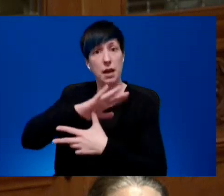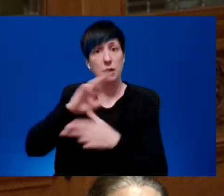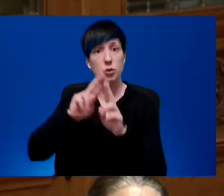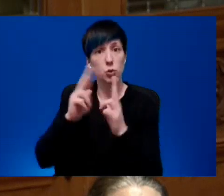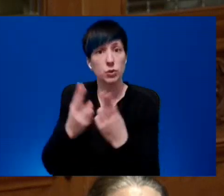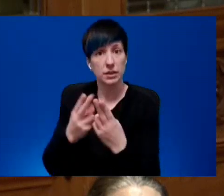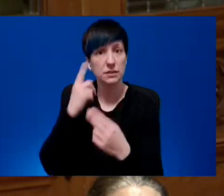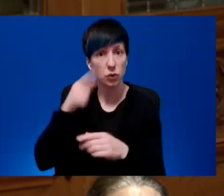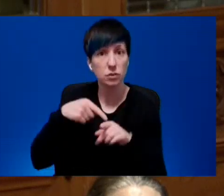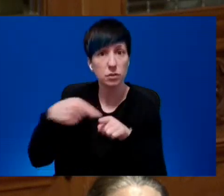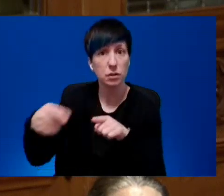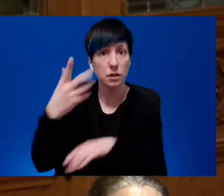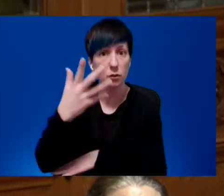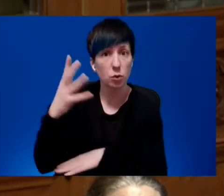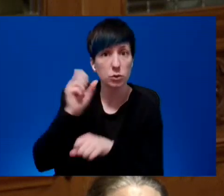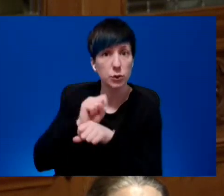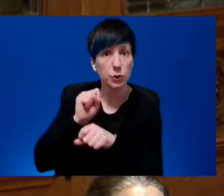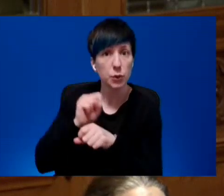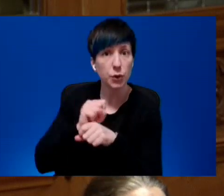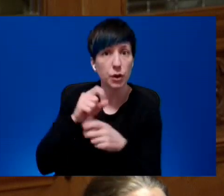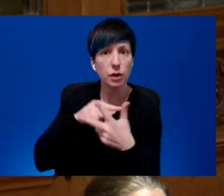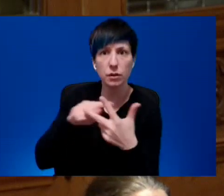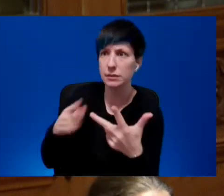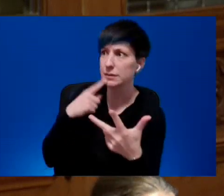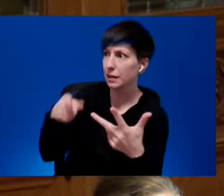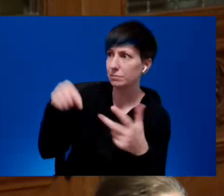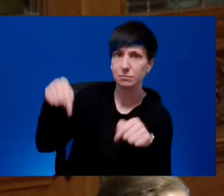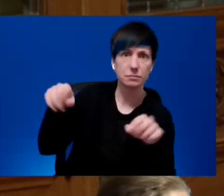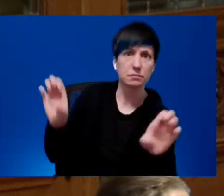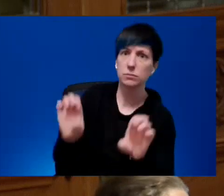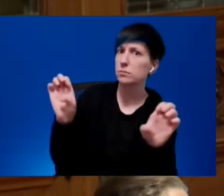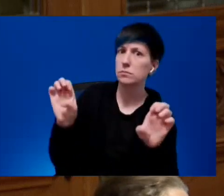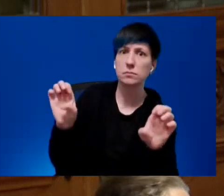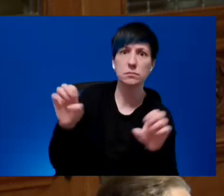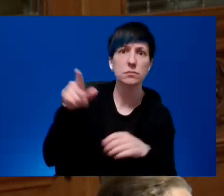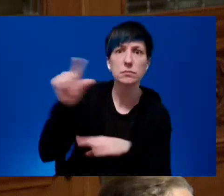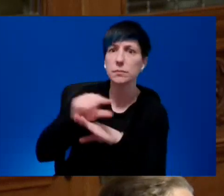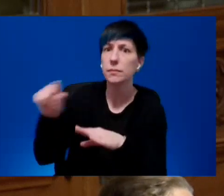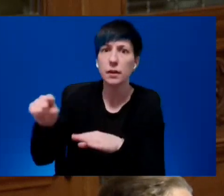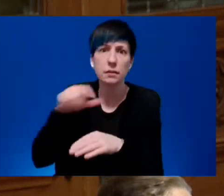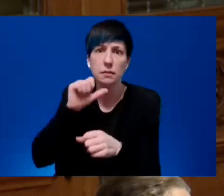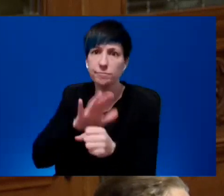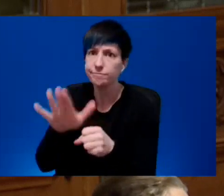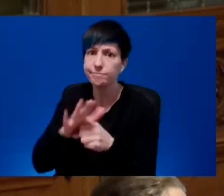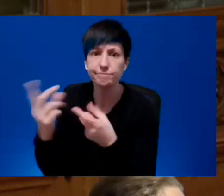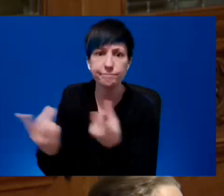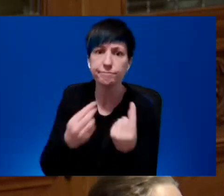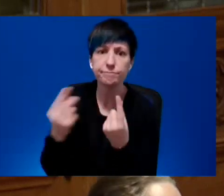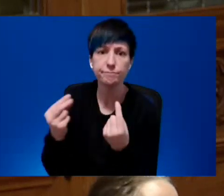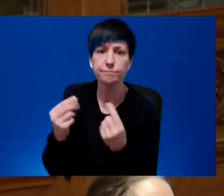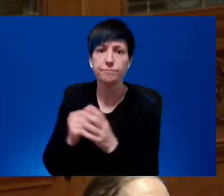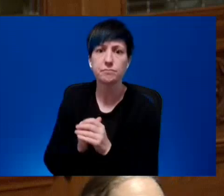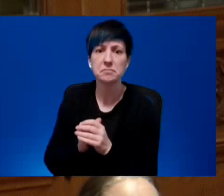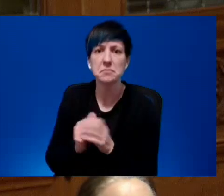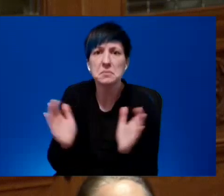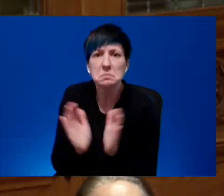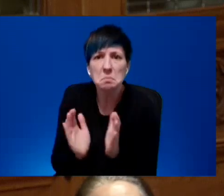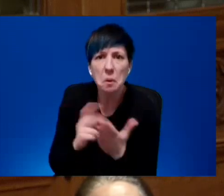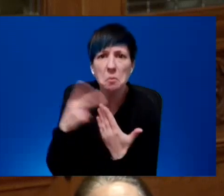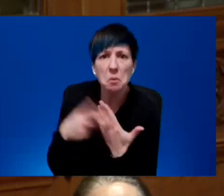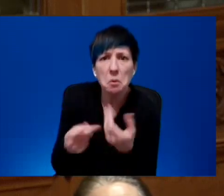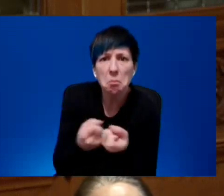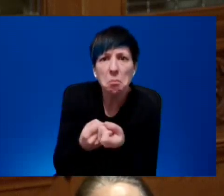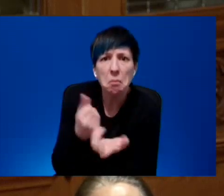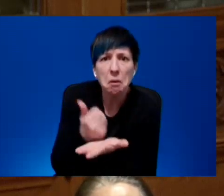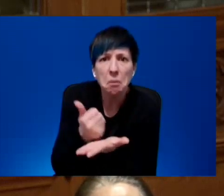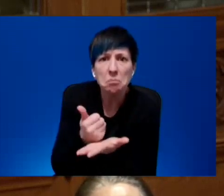this government's response, which has been to announce small ad hoc assistance programs delivered with little attention to the